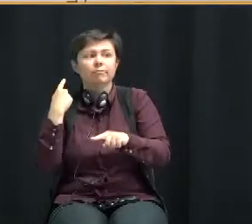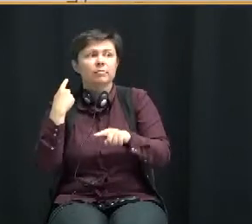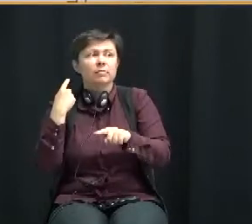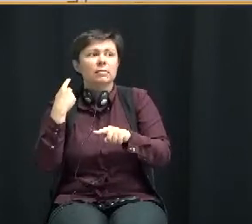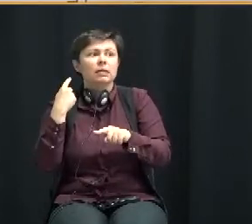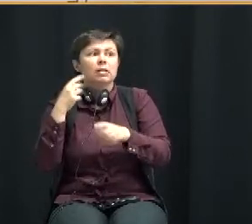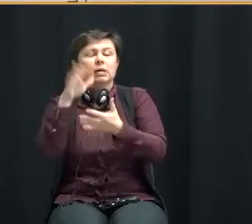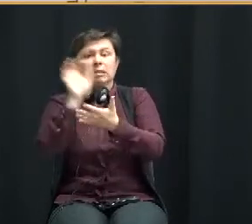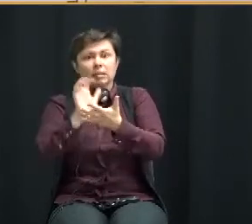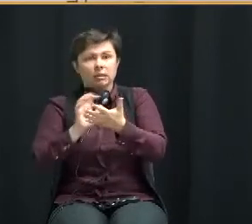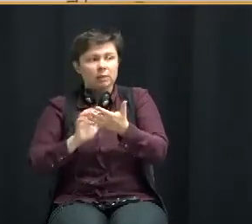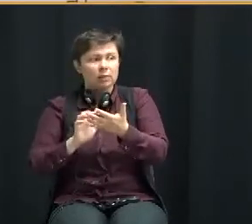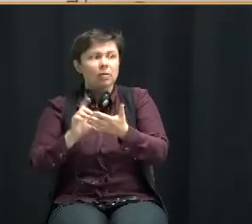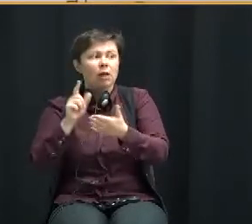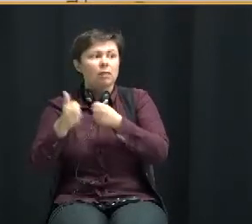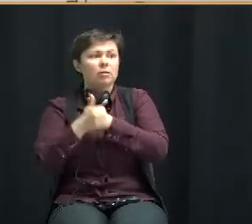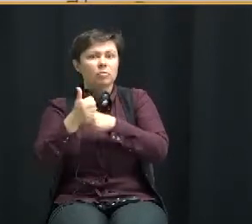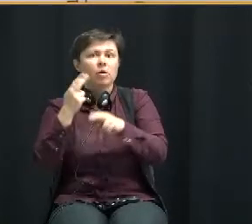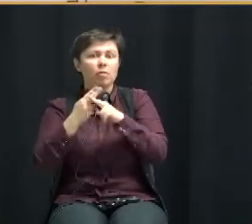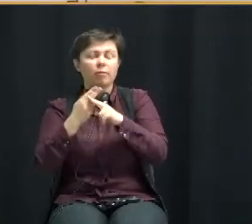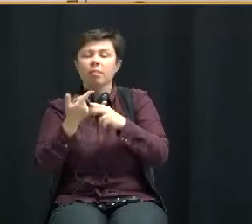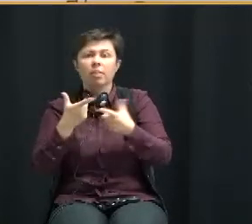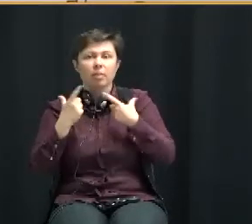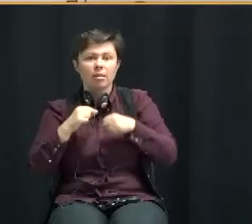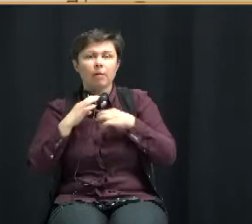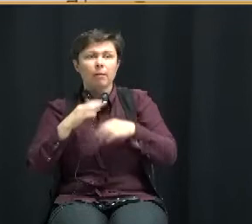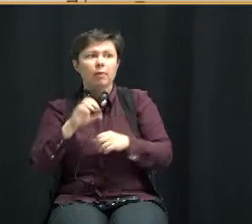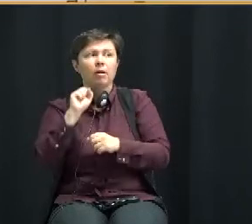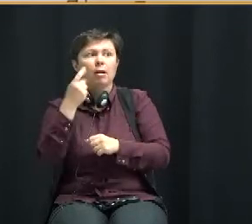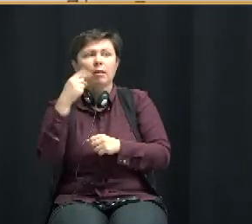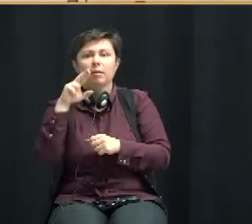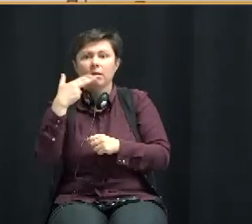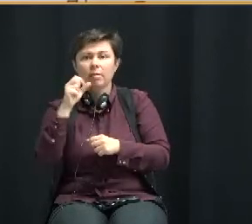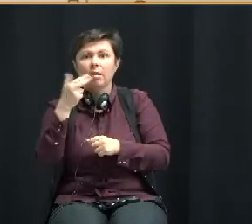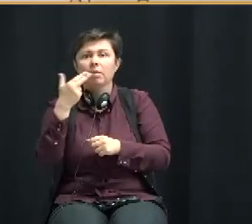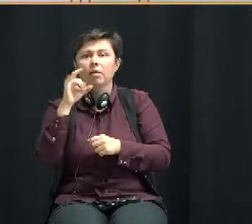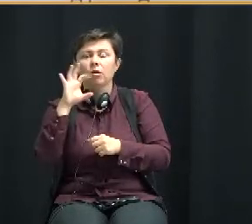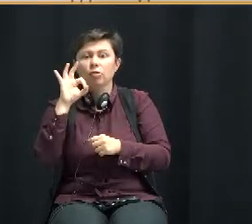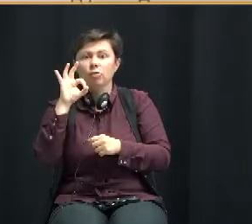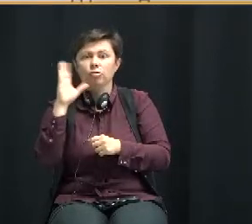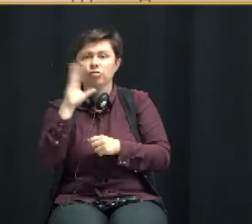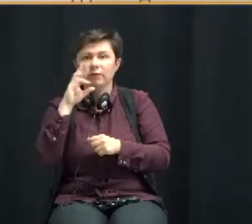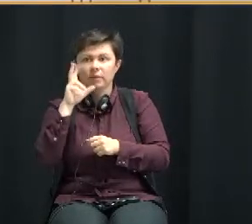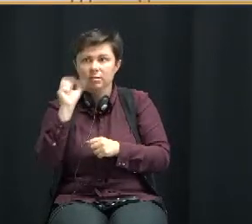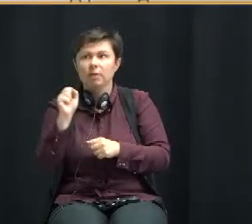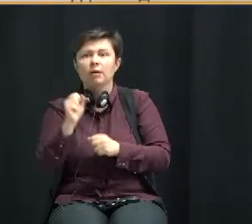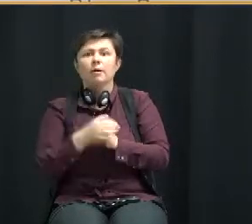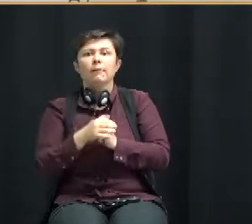them. She provided me with the content, but due to some serious sickness, she can't be here with